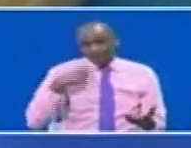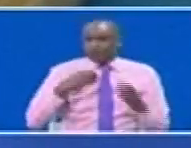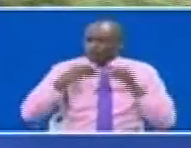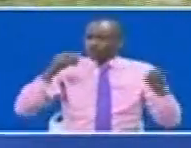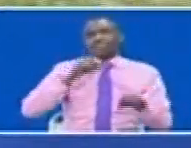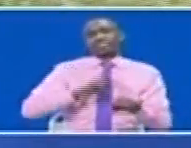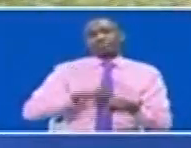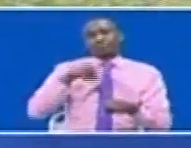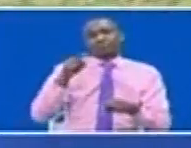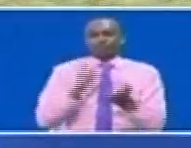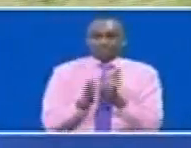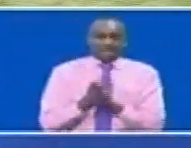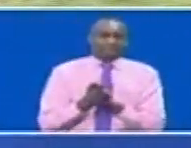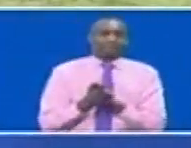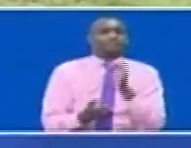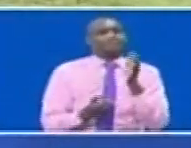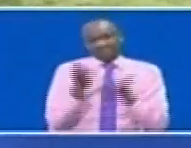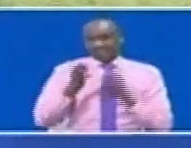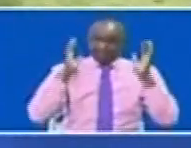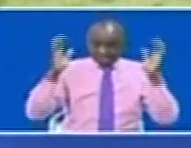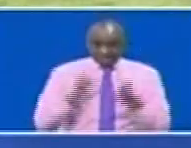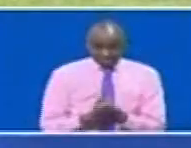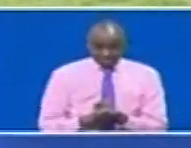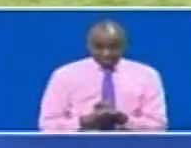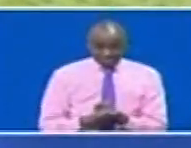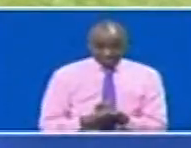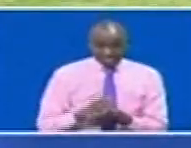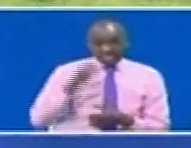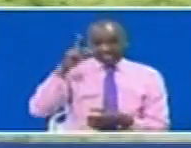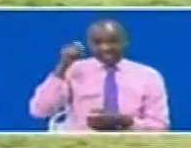enough to become well-established businesses. Ashley Mazuri, KTN Business.